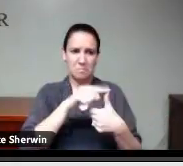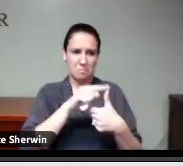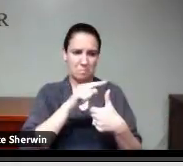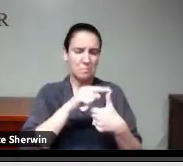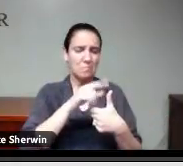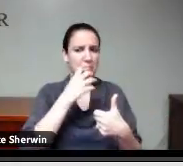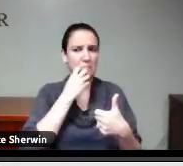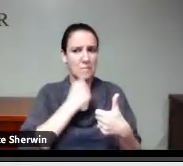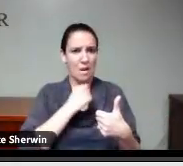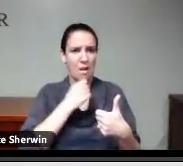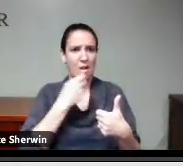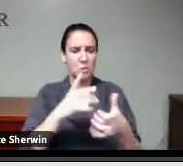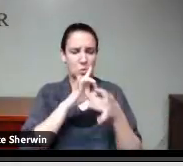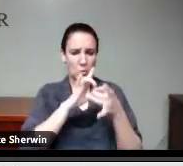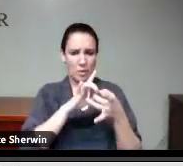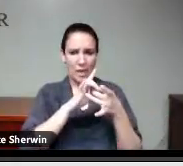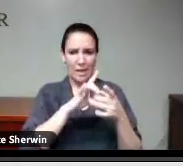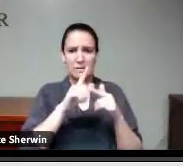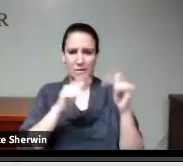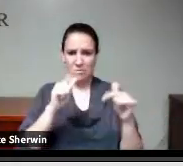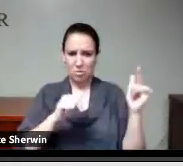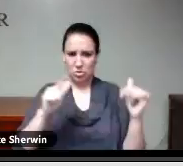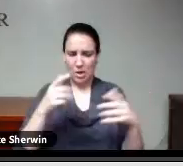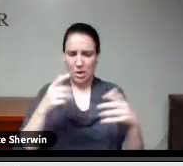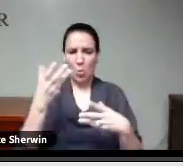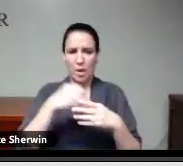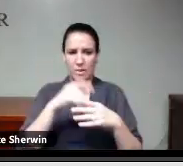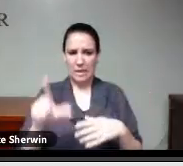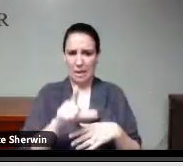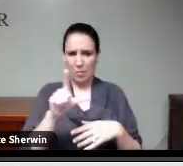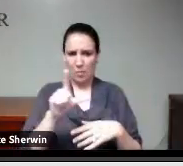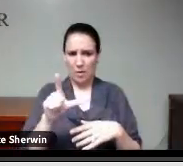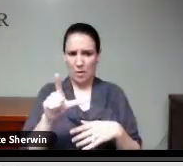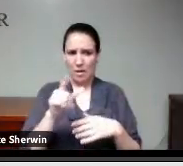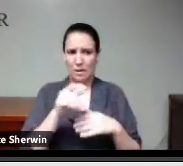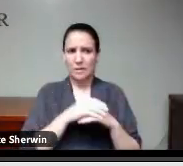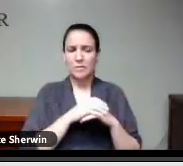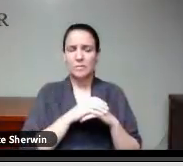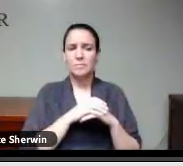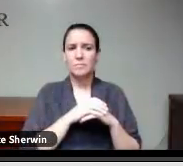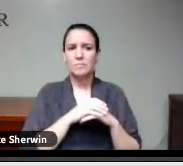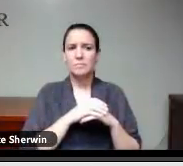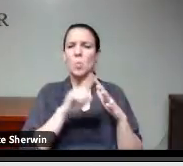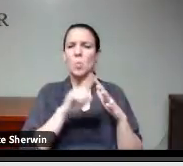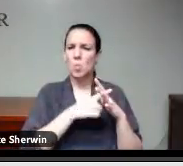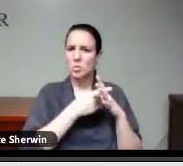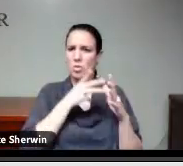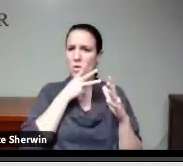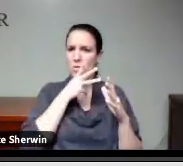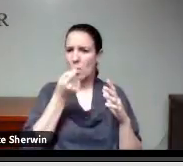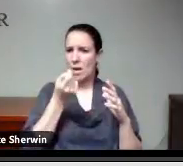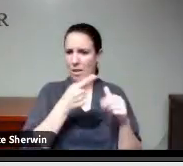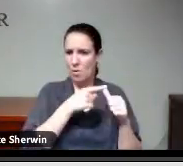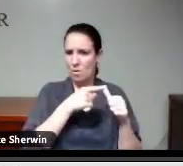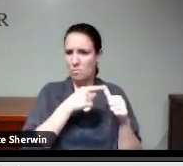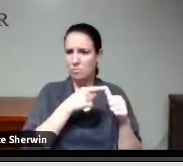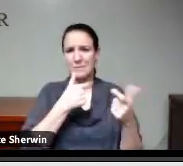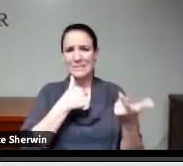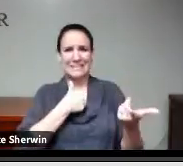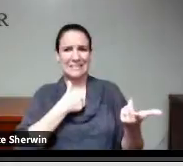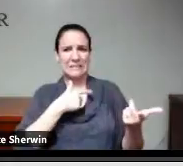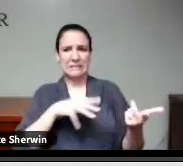to diversity efforts in the library community. We'll start off by talking a little bit about that. I have to tell you that I have mixed feelings